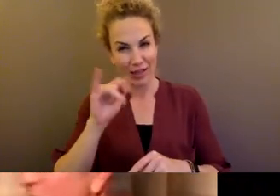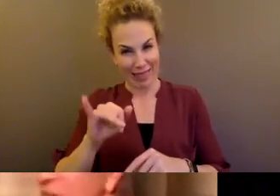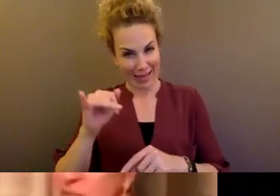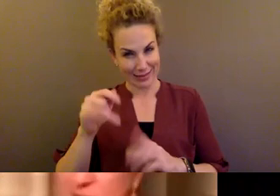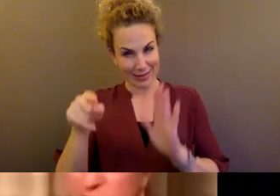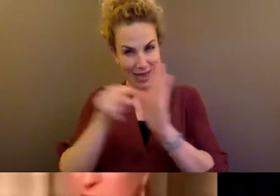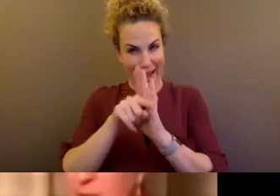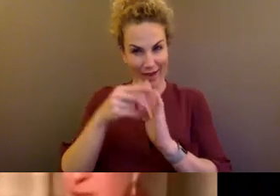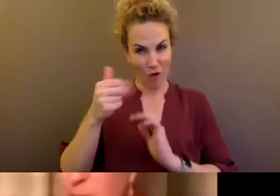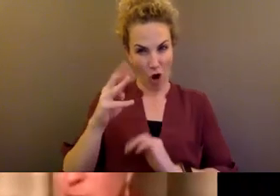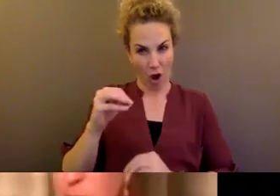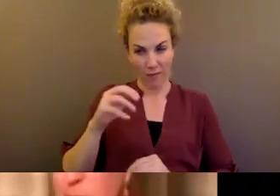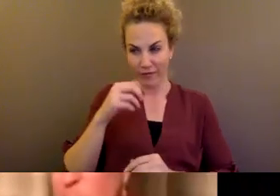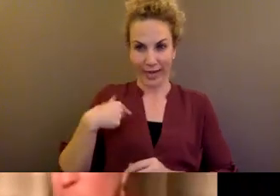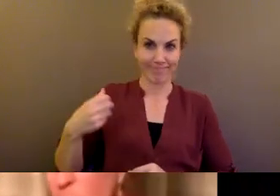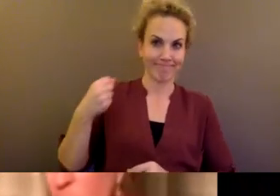first thing you have to consider.